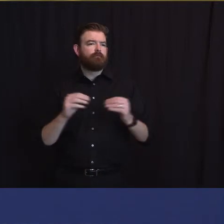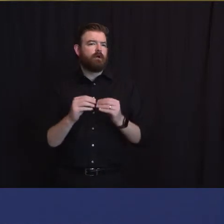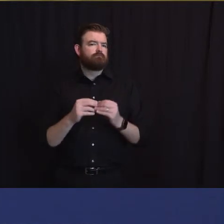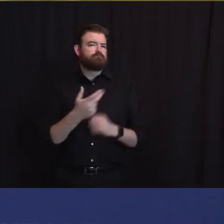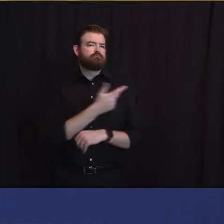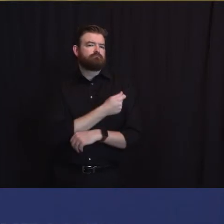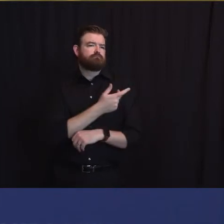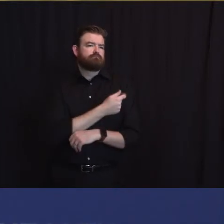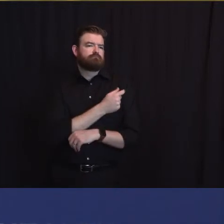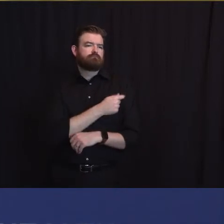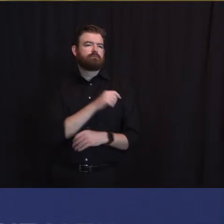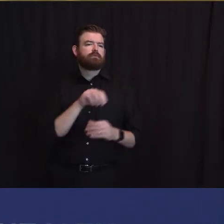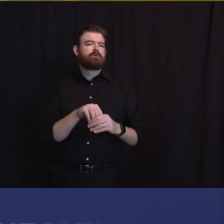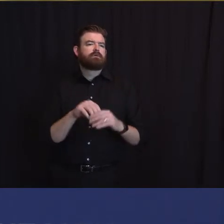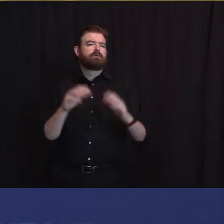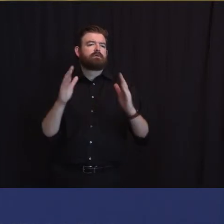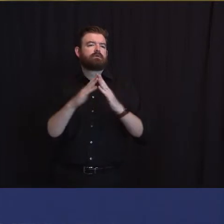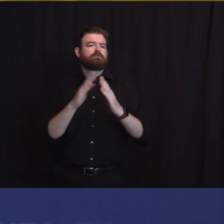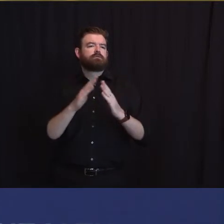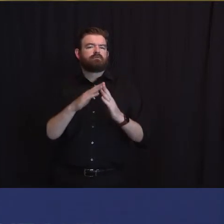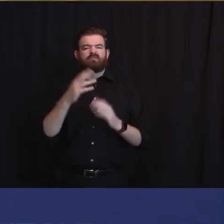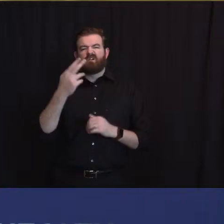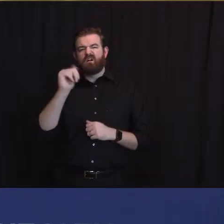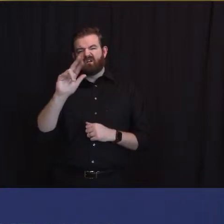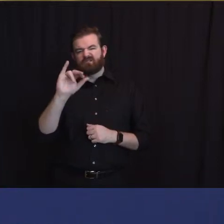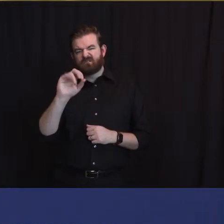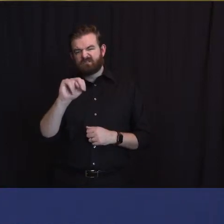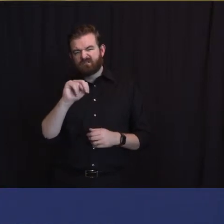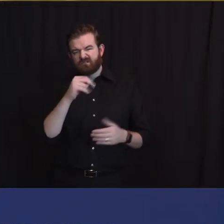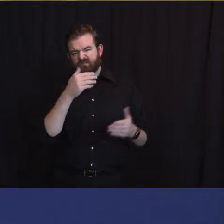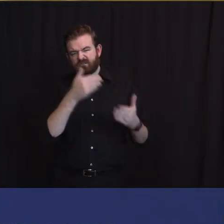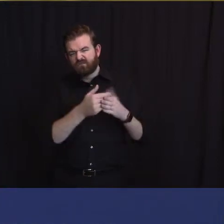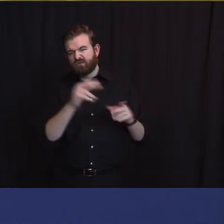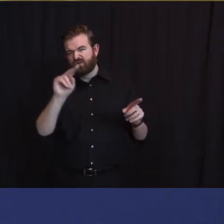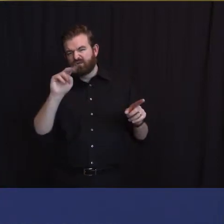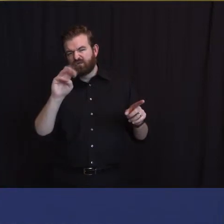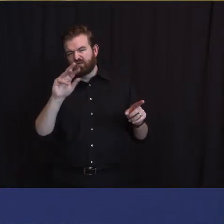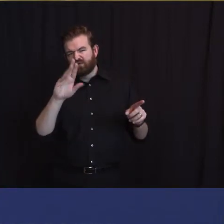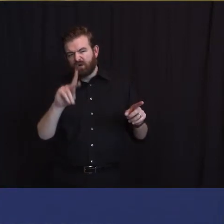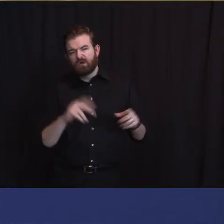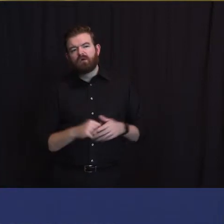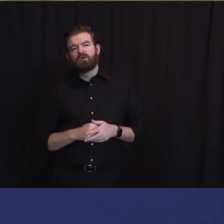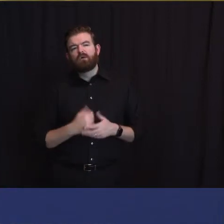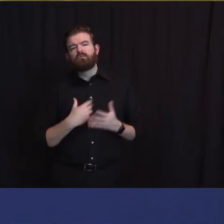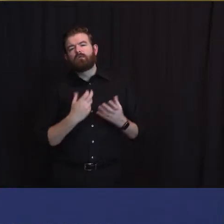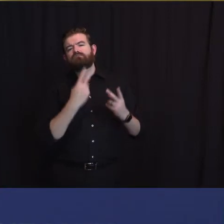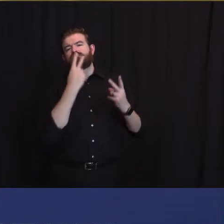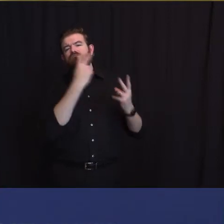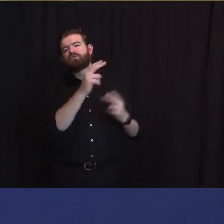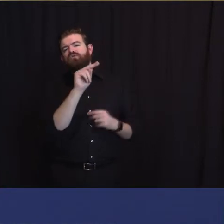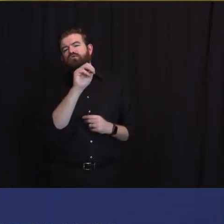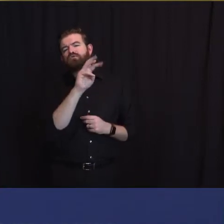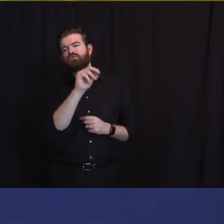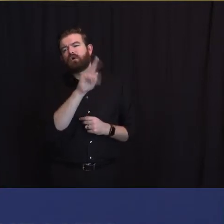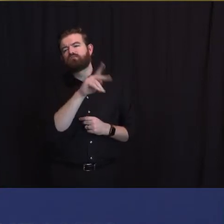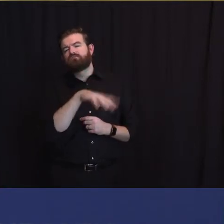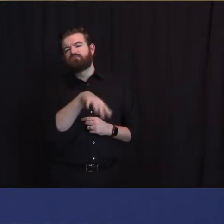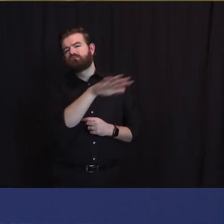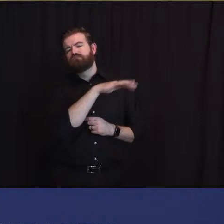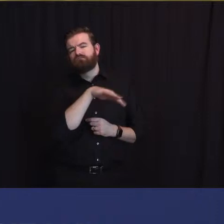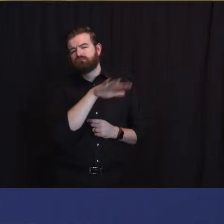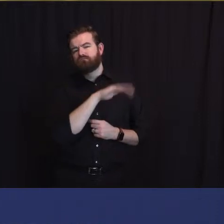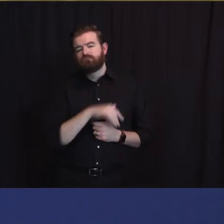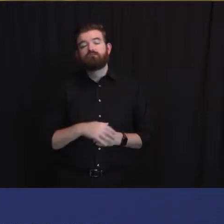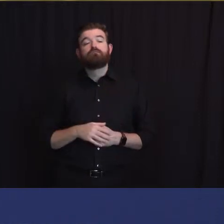lot of activity, even if the weather isn't hospitable. We will not have a presser on Monday,